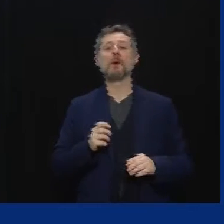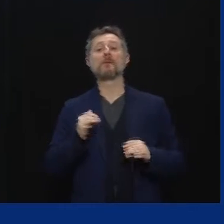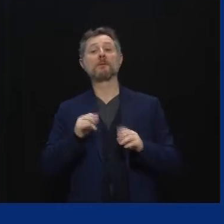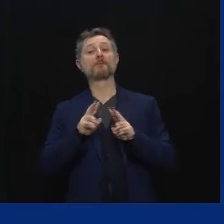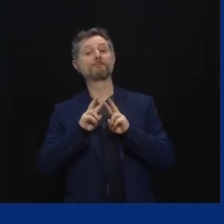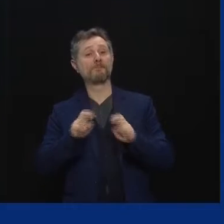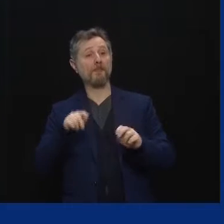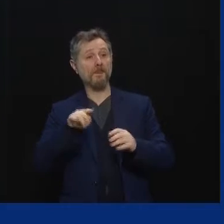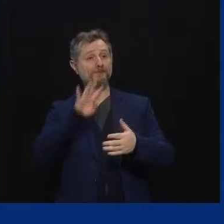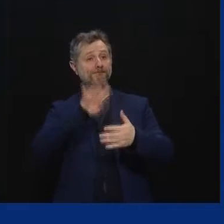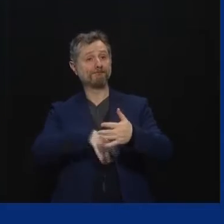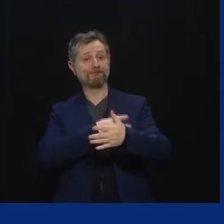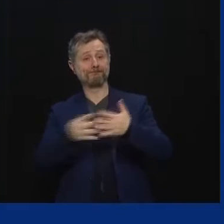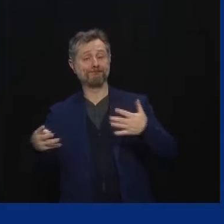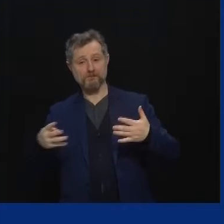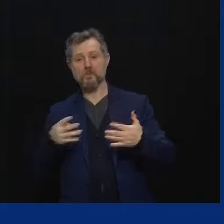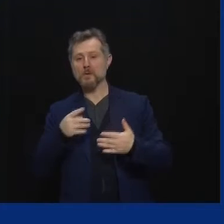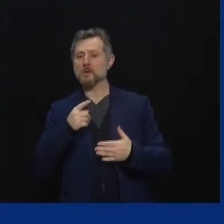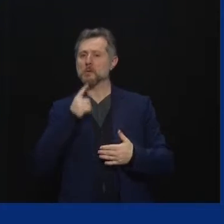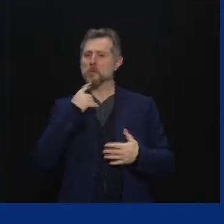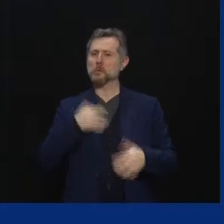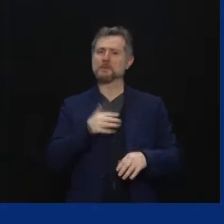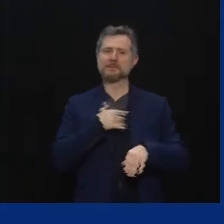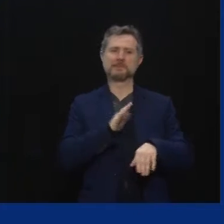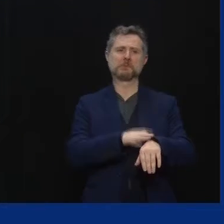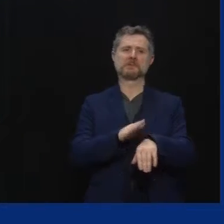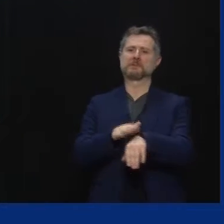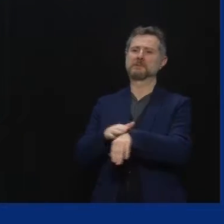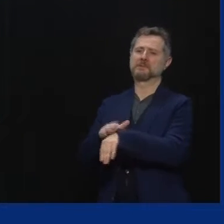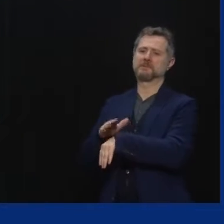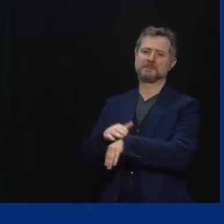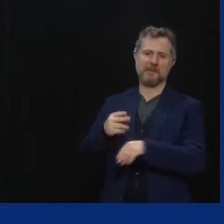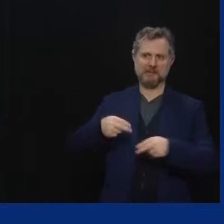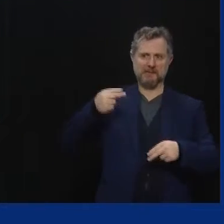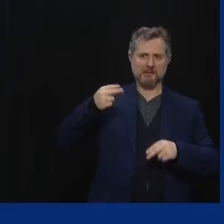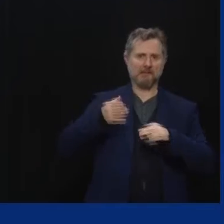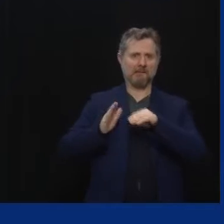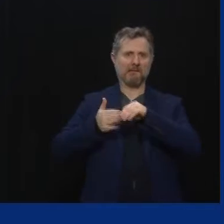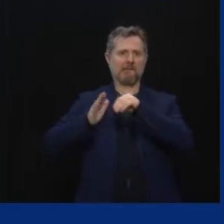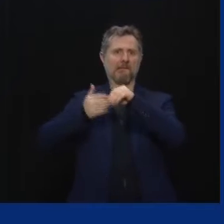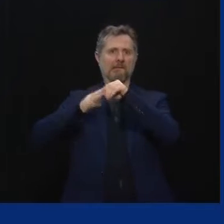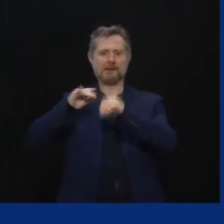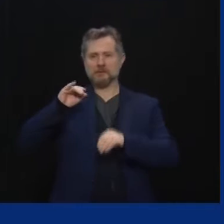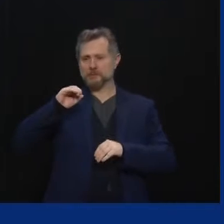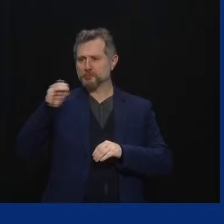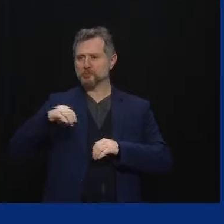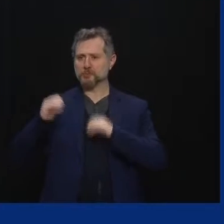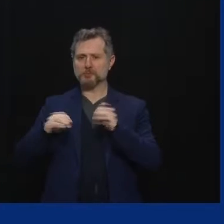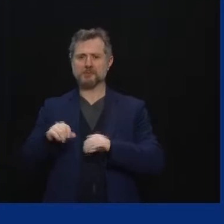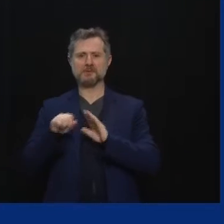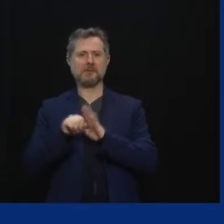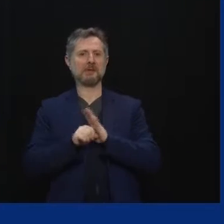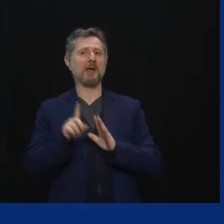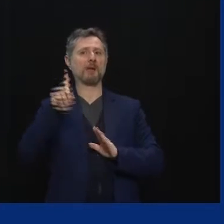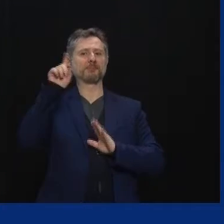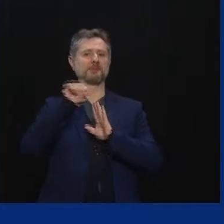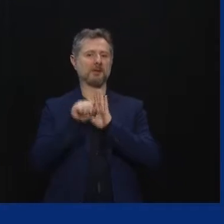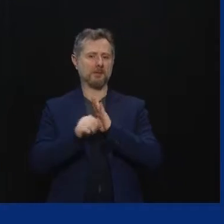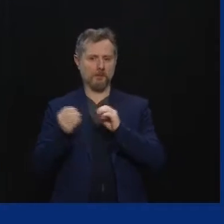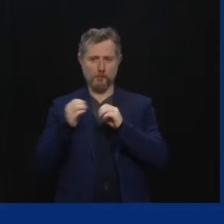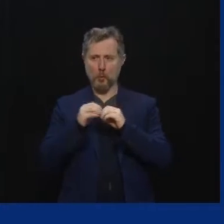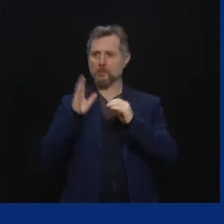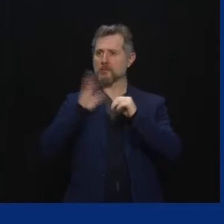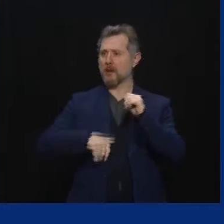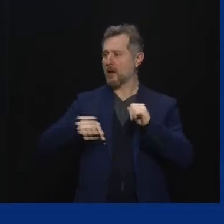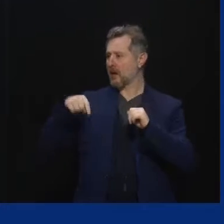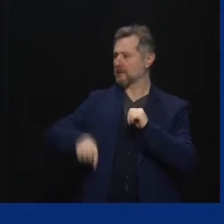We continue to see warning signs. High rates of cases across New York State continue to be higher in upstate regions compared to downstate. And